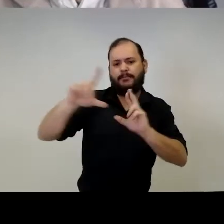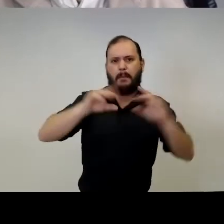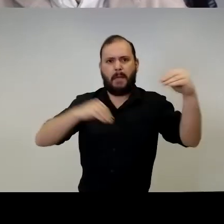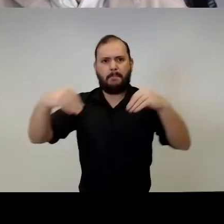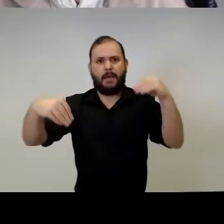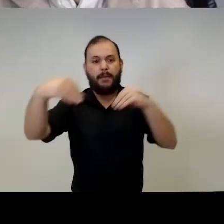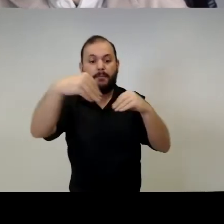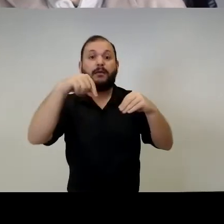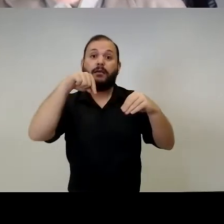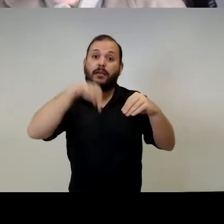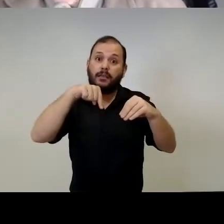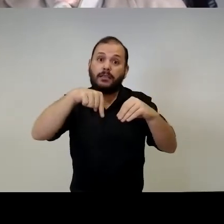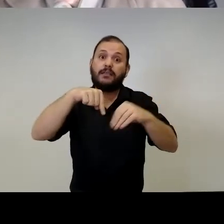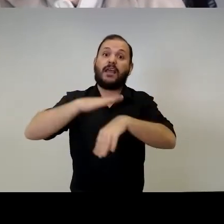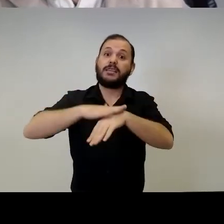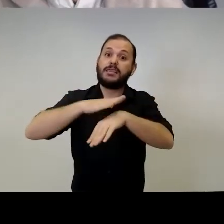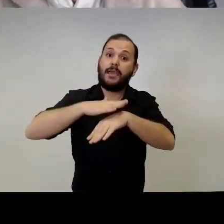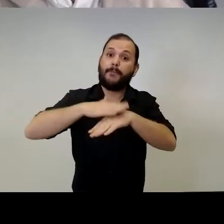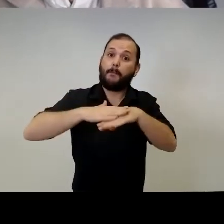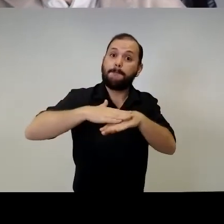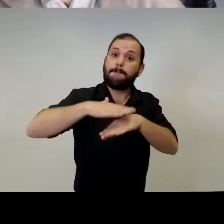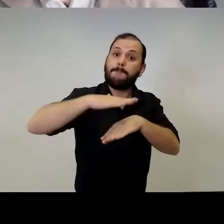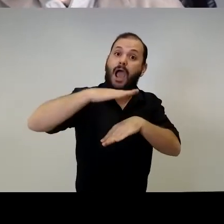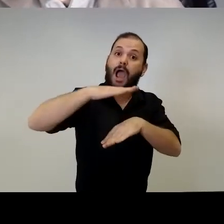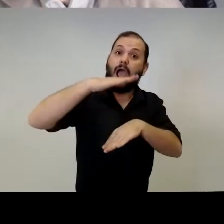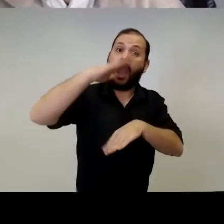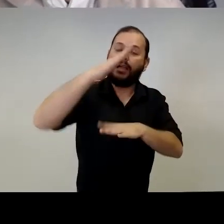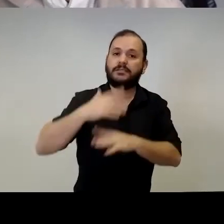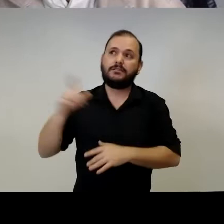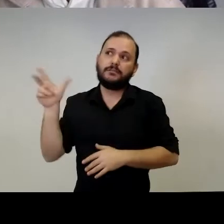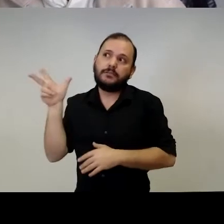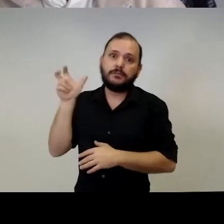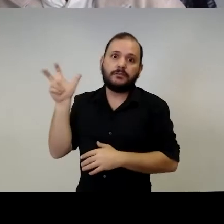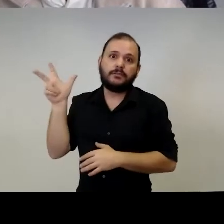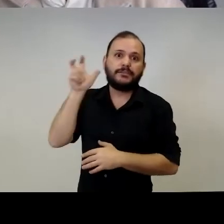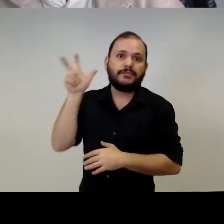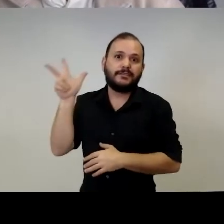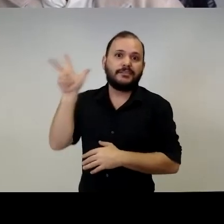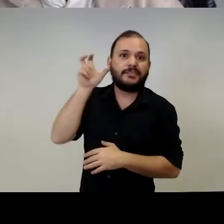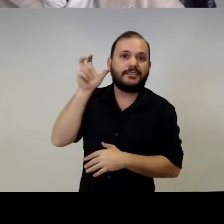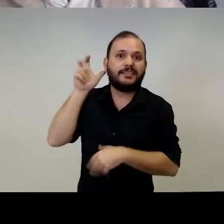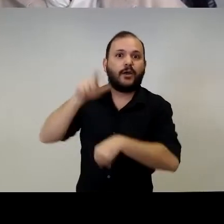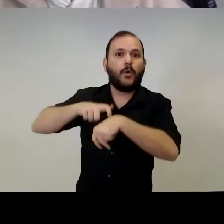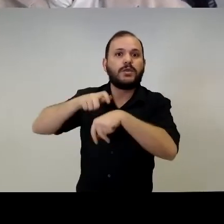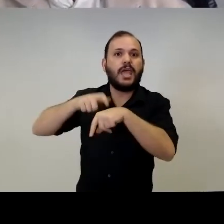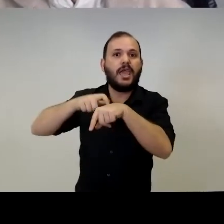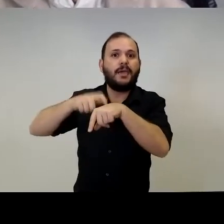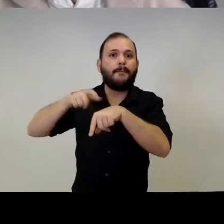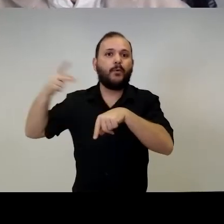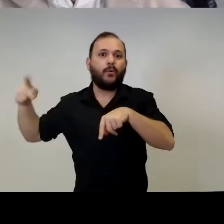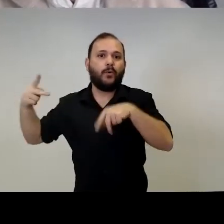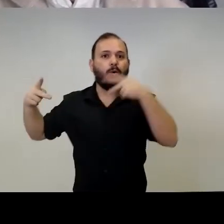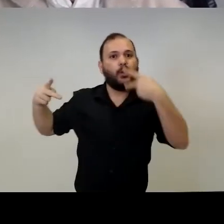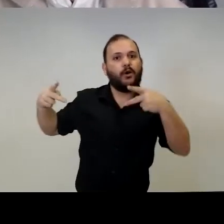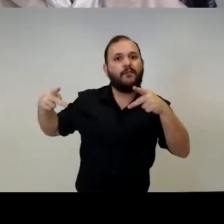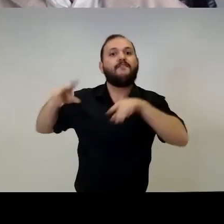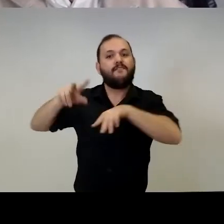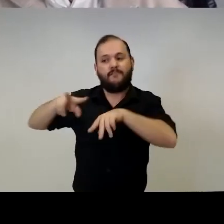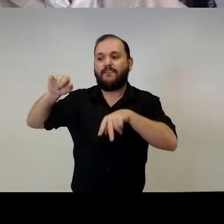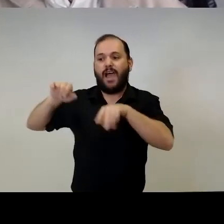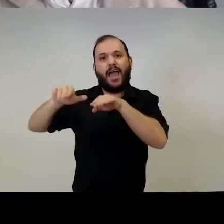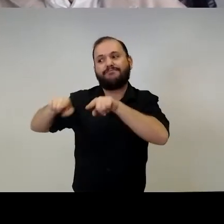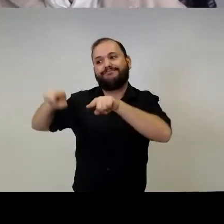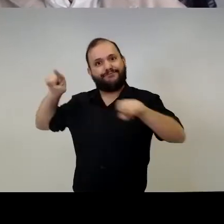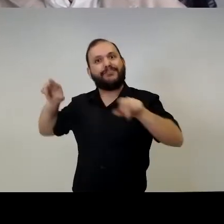could take 1, 2, 3, 4 seconds. And during that time, the speaker continues to speak,